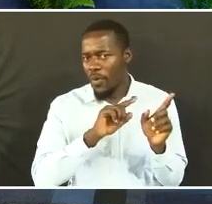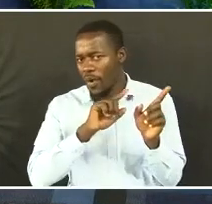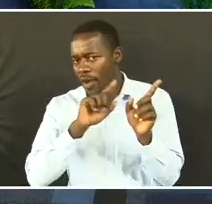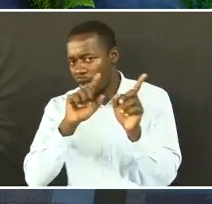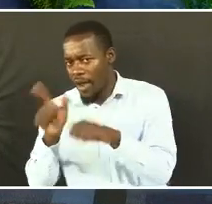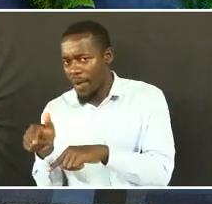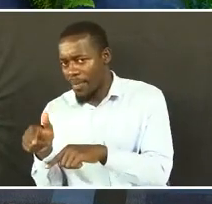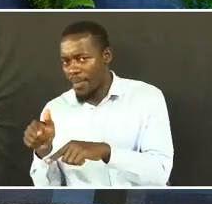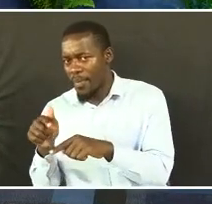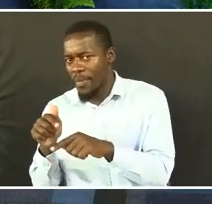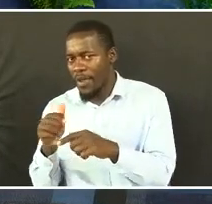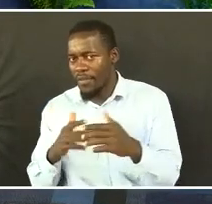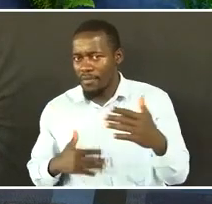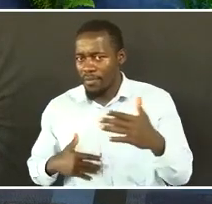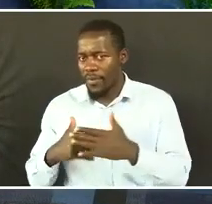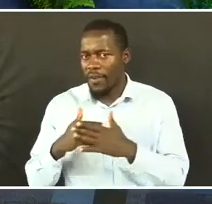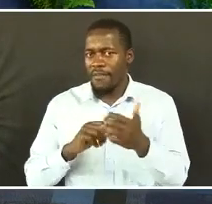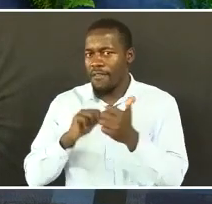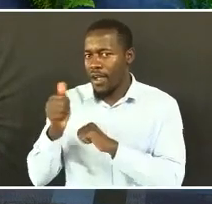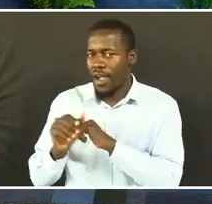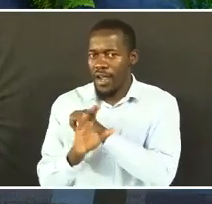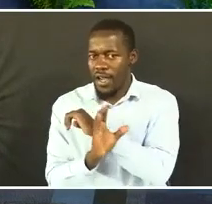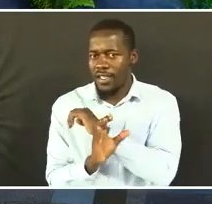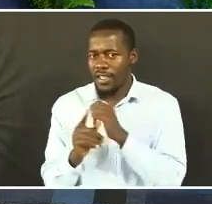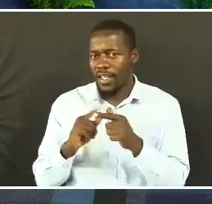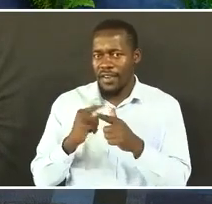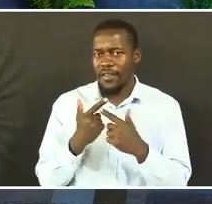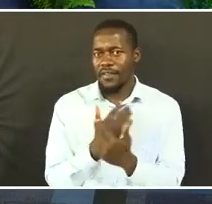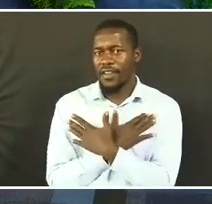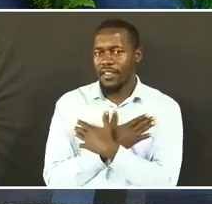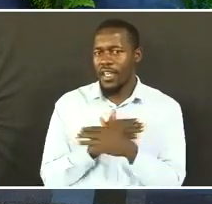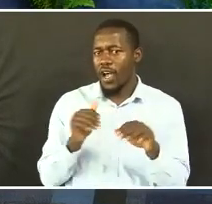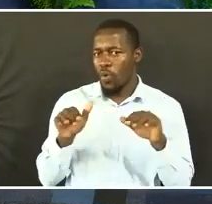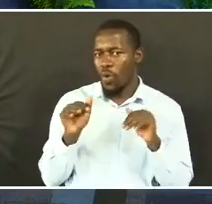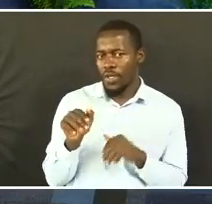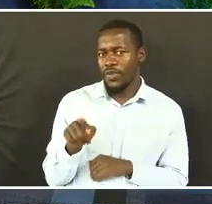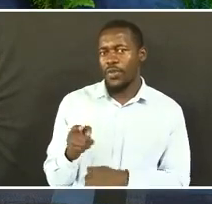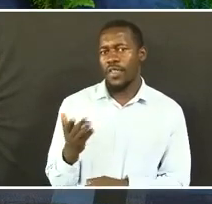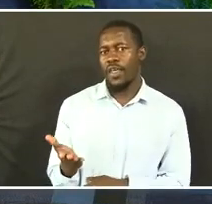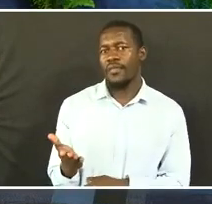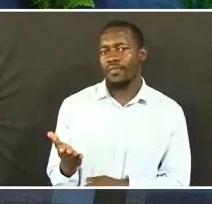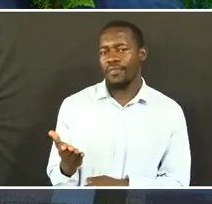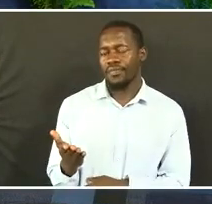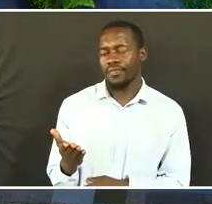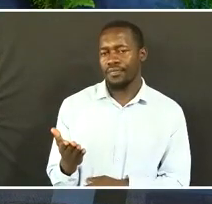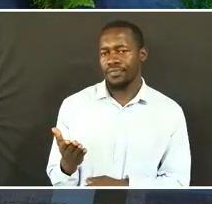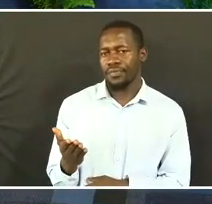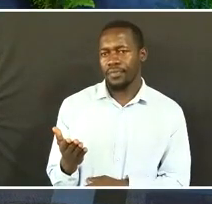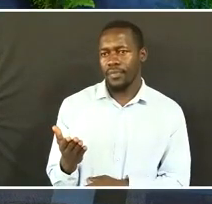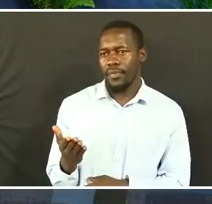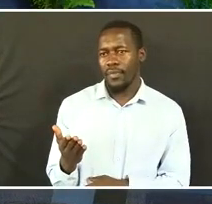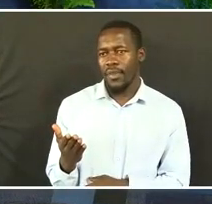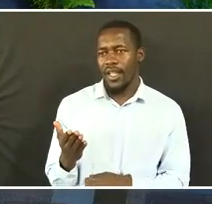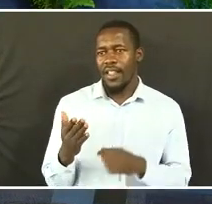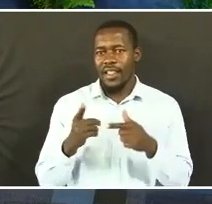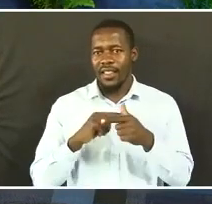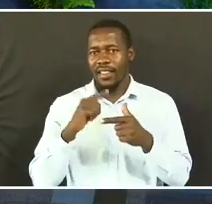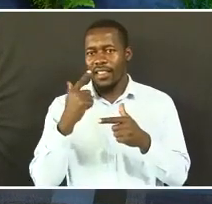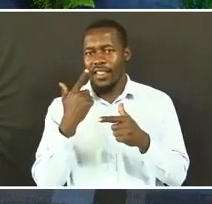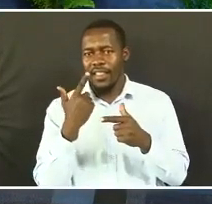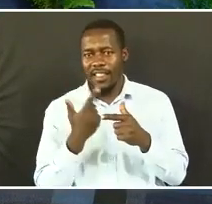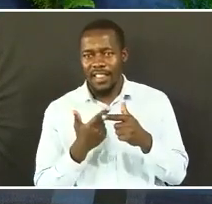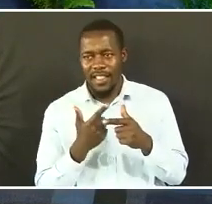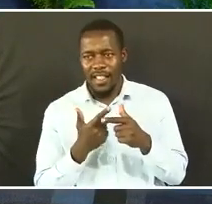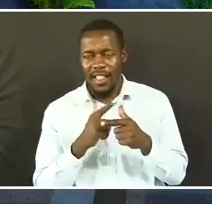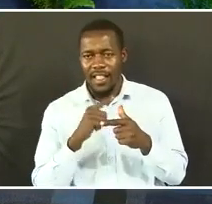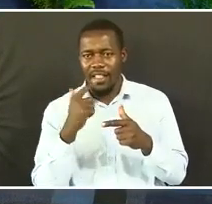Translated, big man, when you land, the boys will be there waiting. Similarly, a conniving, far-sighted, rather bold